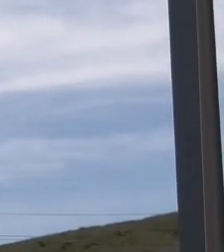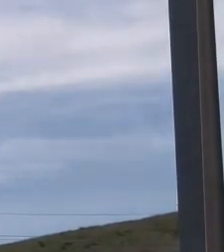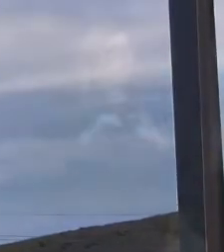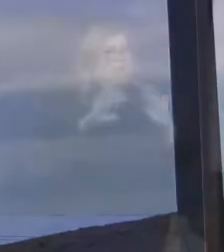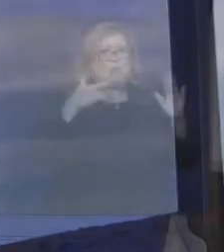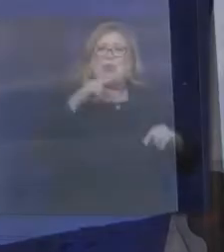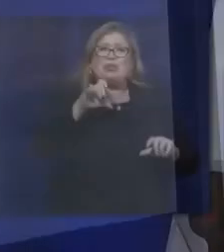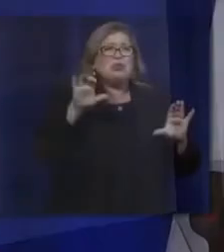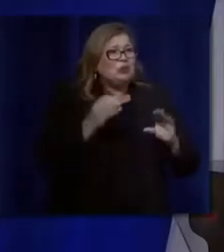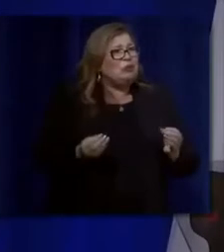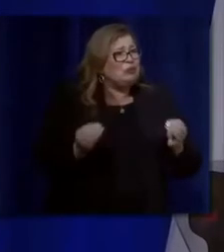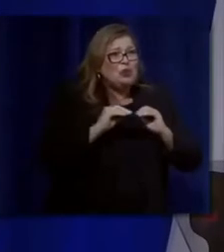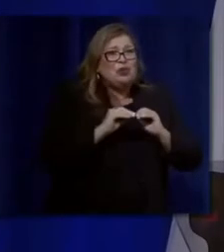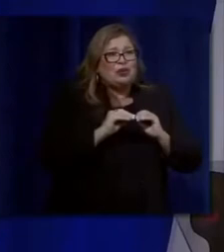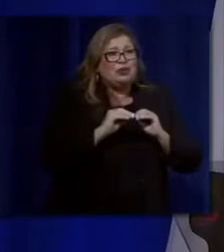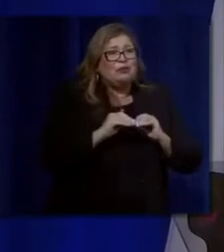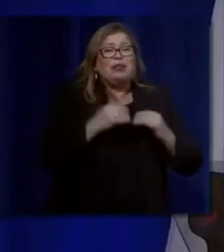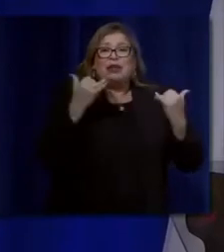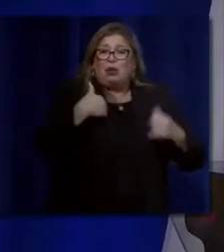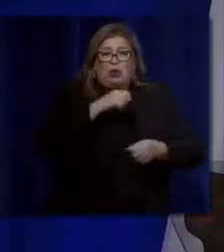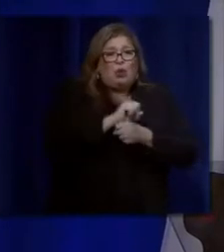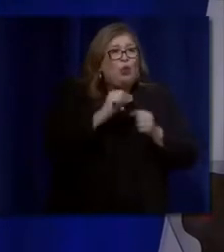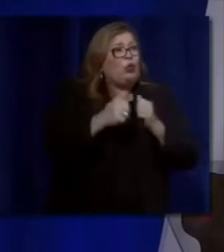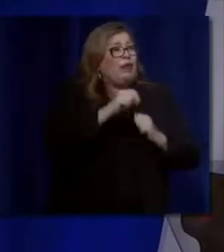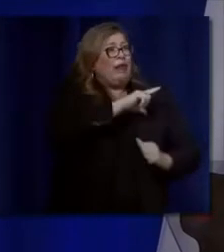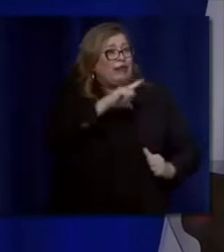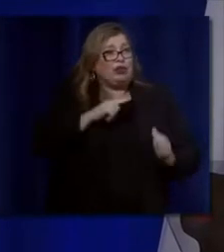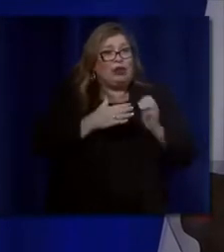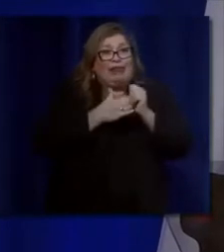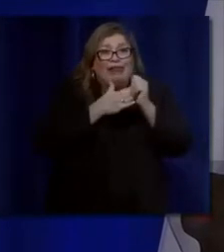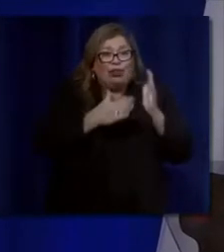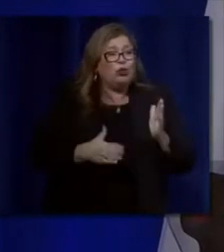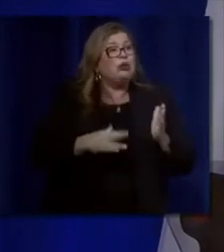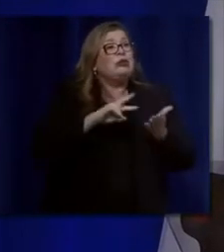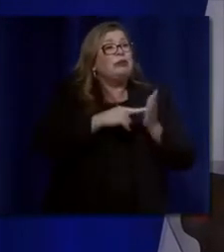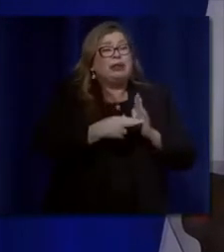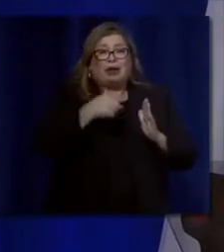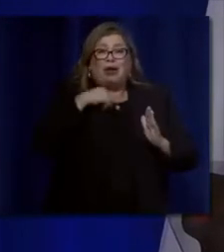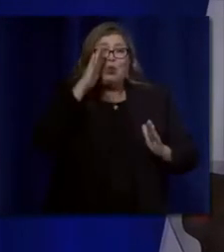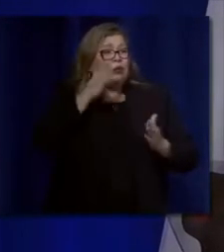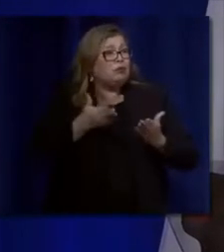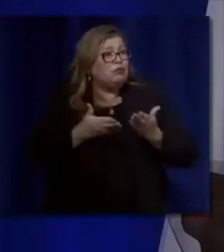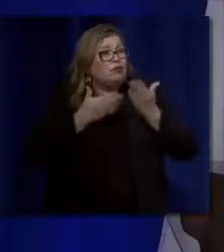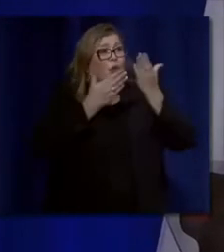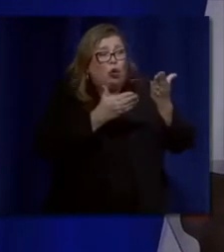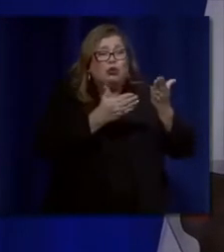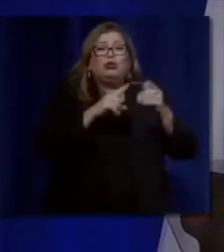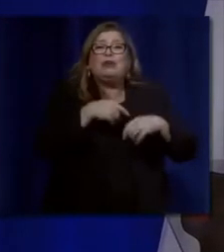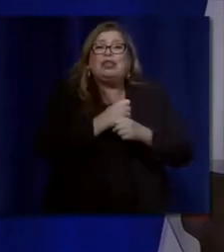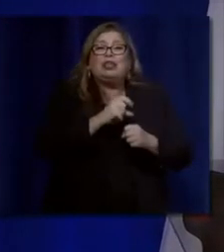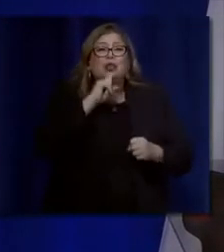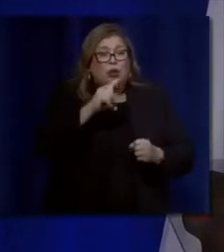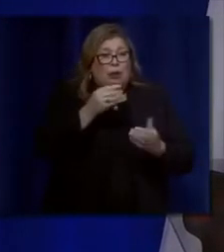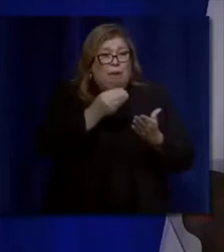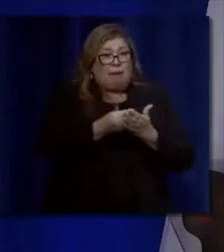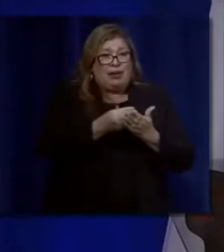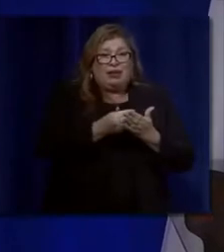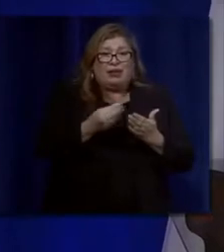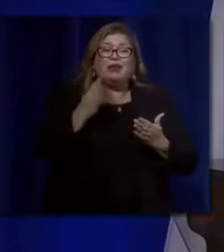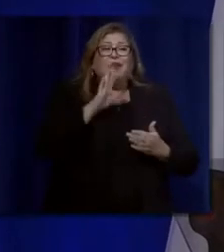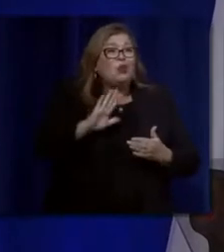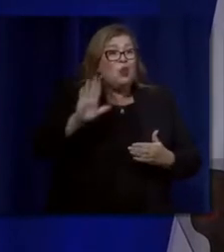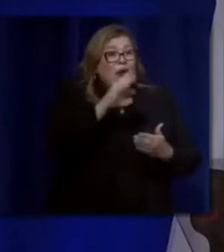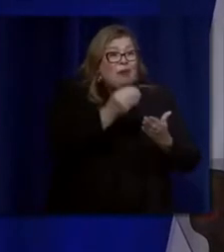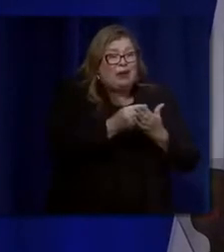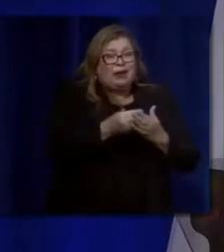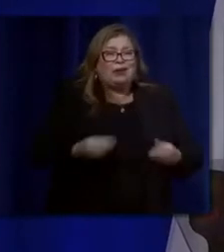nerves. Working with legislative leadership, I'll be submitting a proposal to put money back in the pockets of